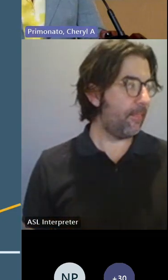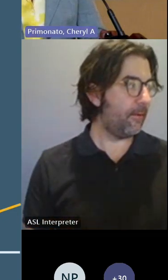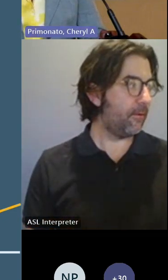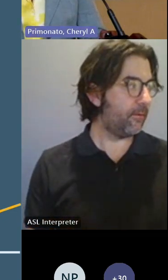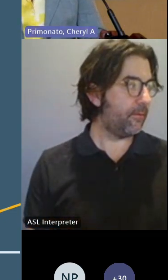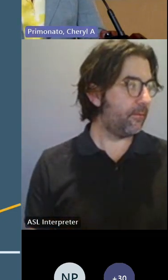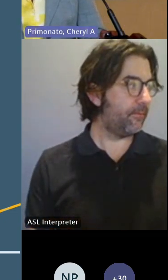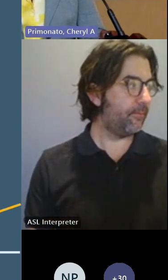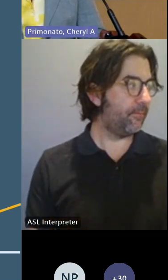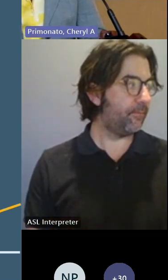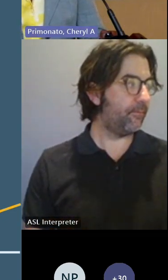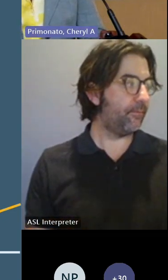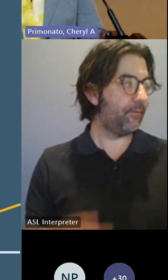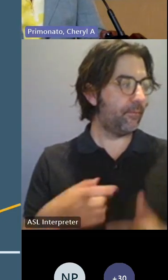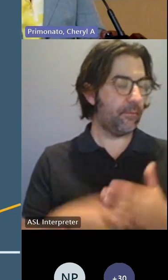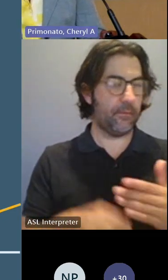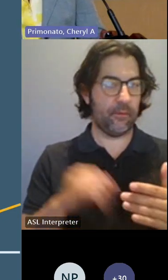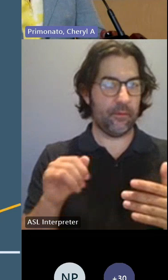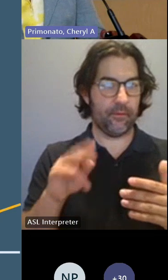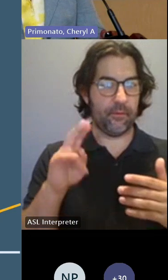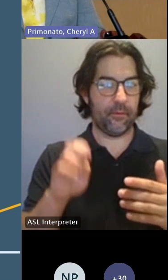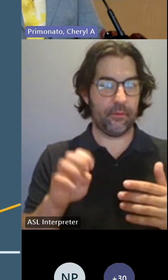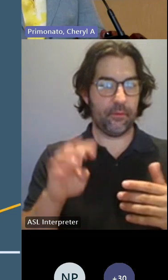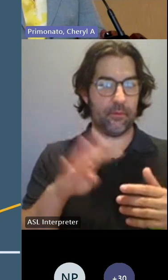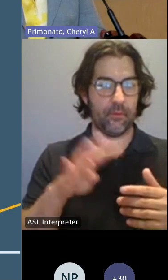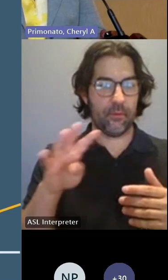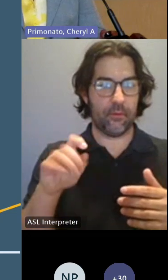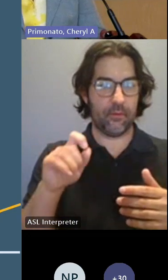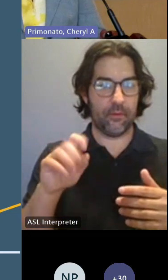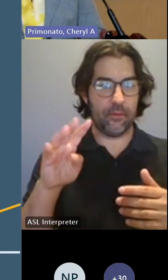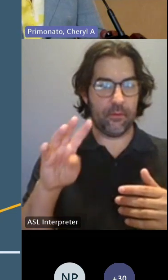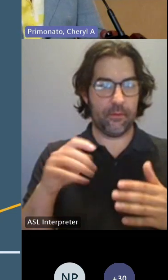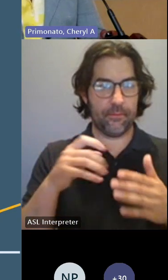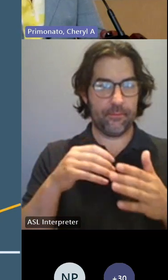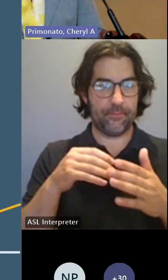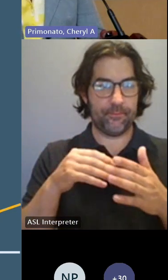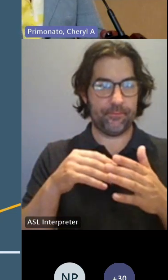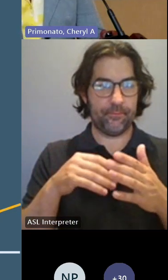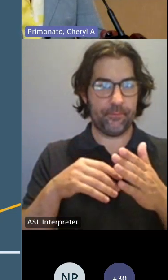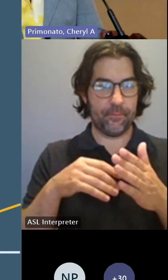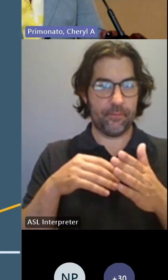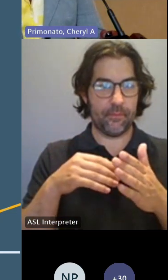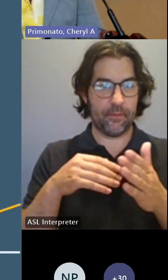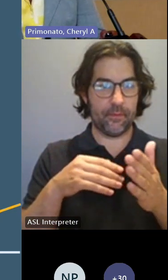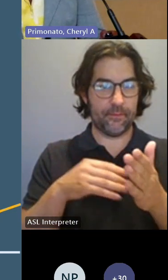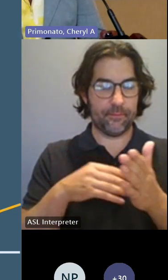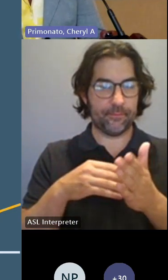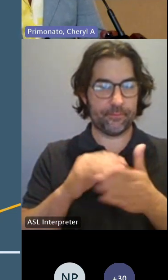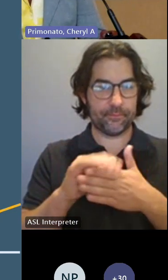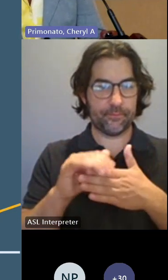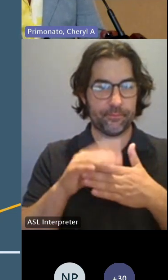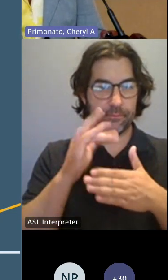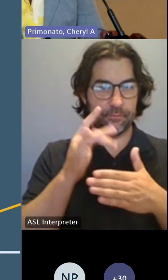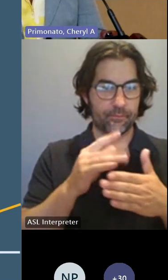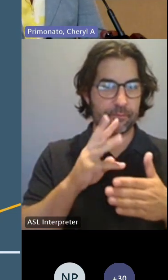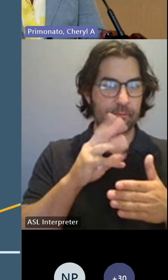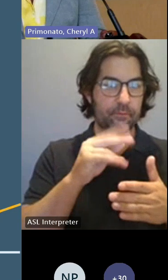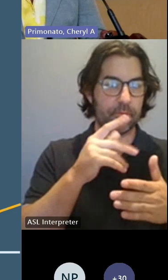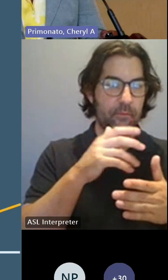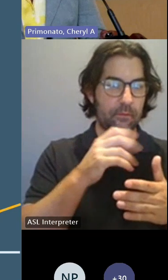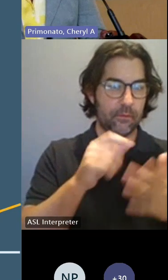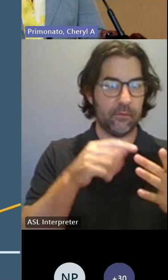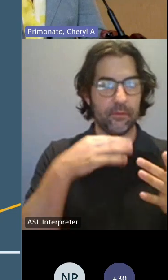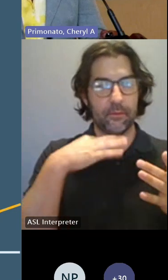Expenses in June are $44.4 million below budgeted, again, due to wages and benefits